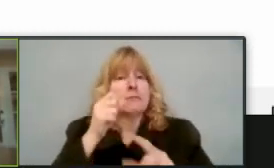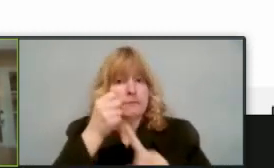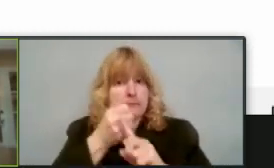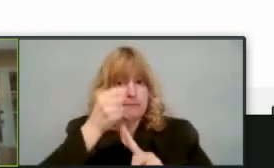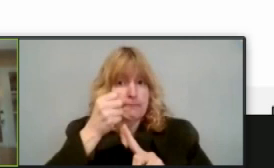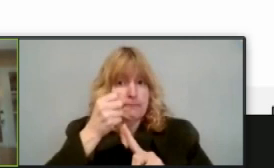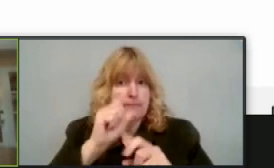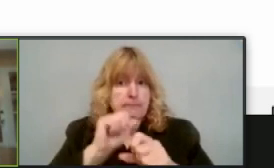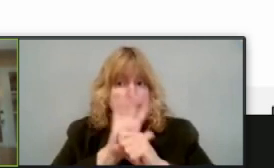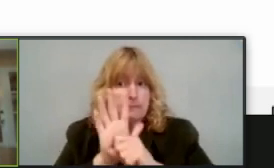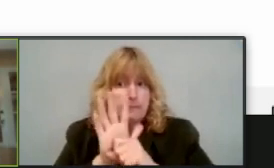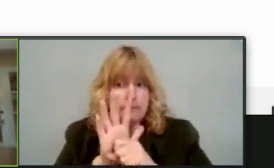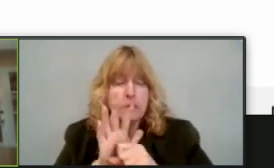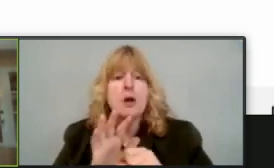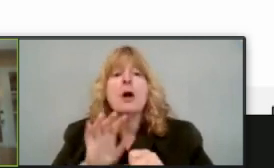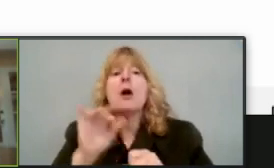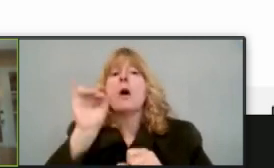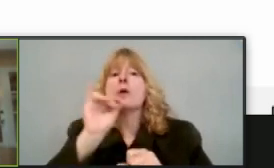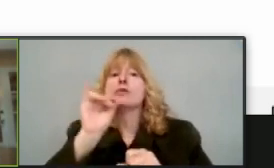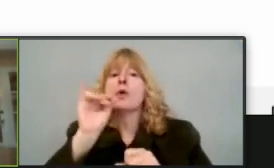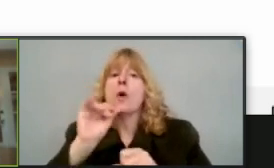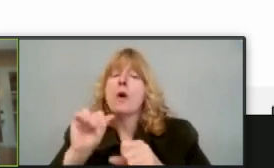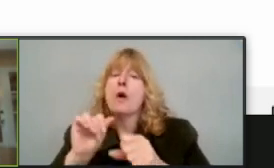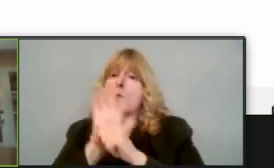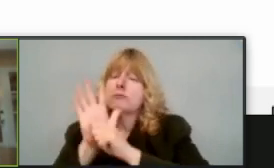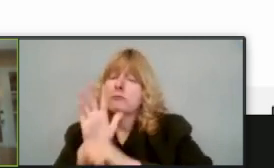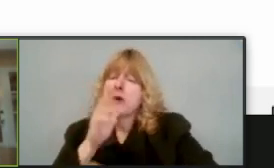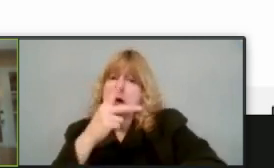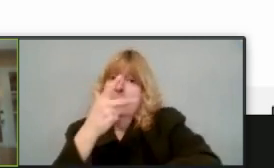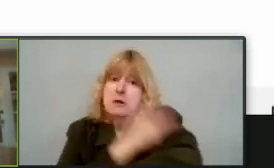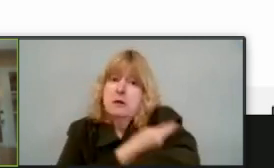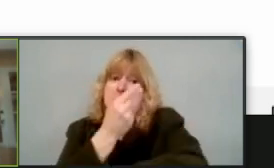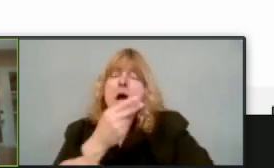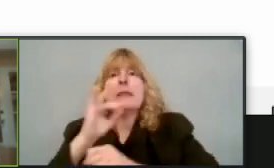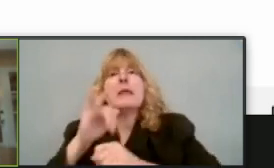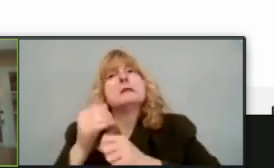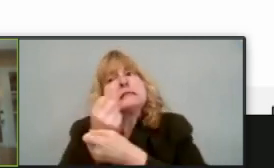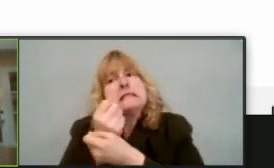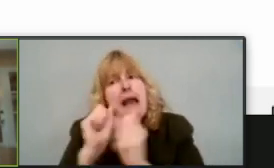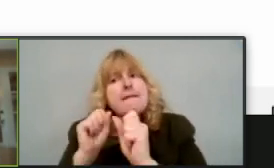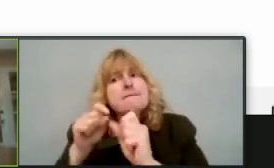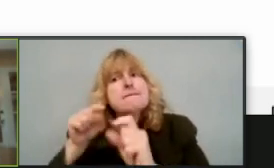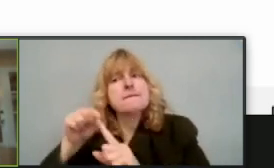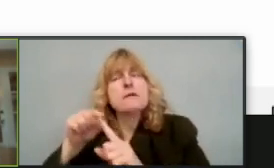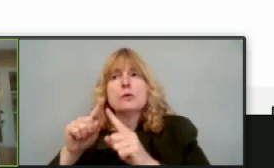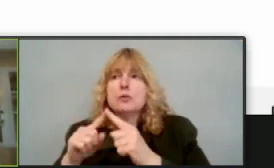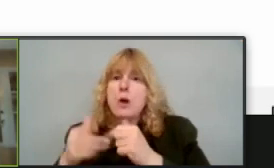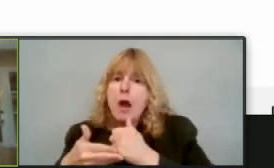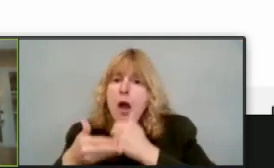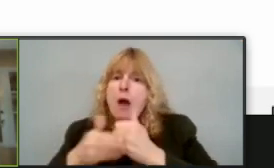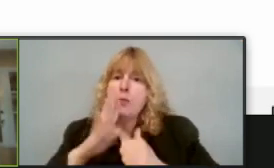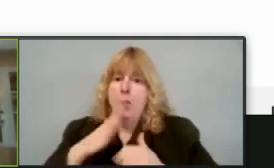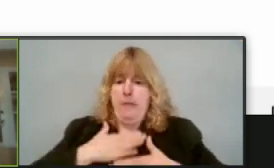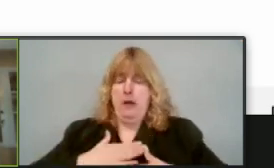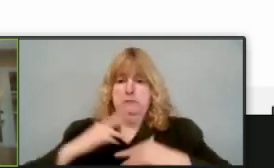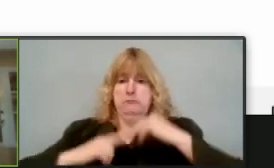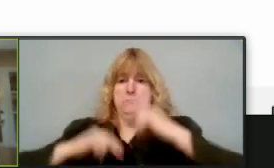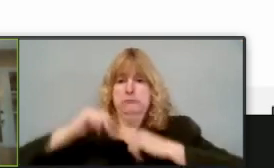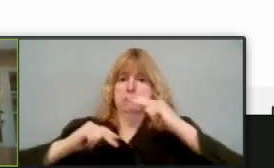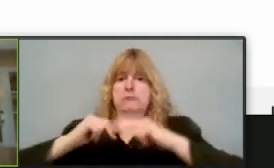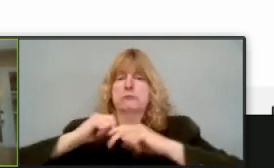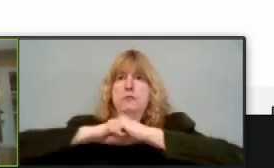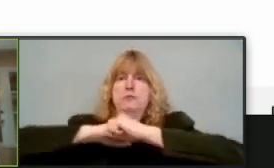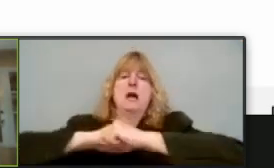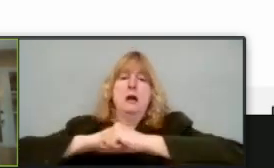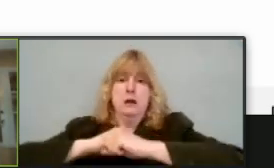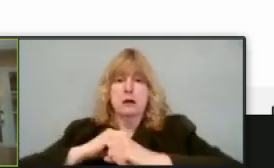that COVID-19 vaccine is a safe way to help build protection. And that the third is the vaccination will be an important tool to